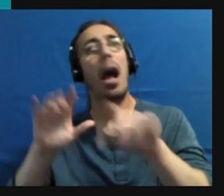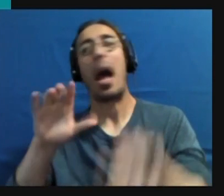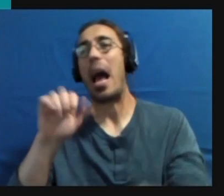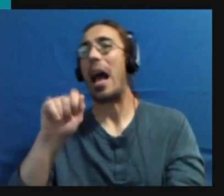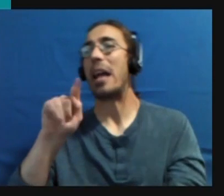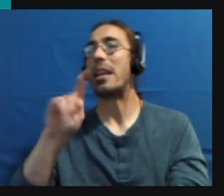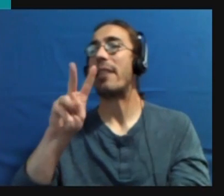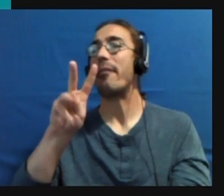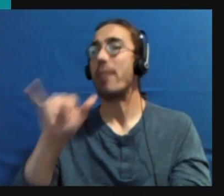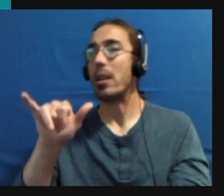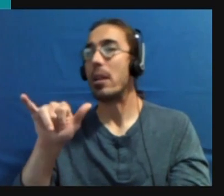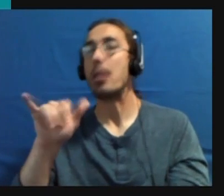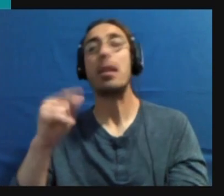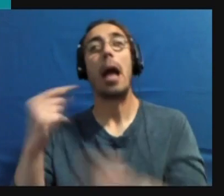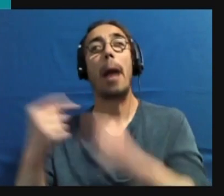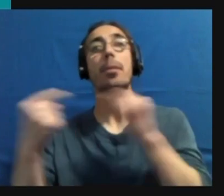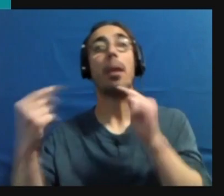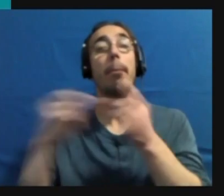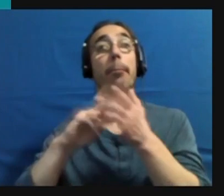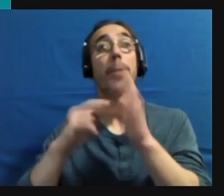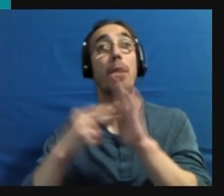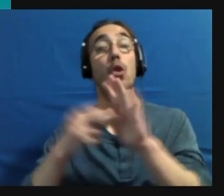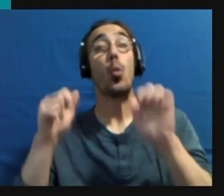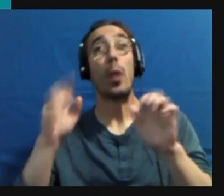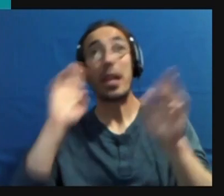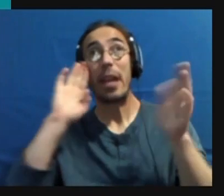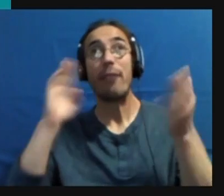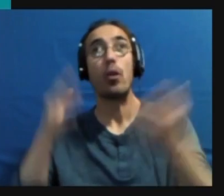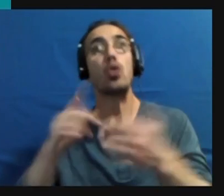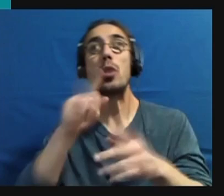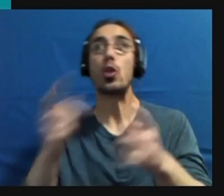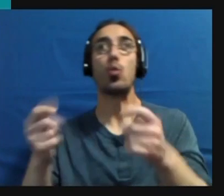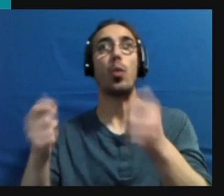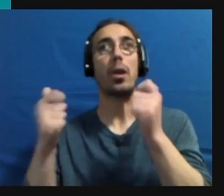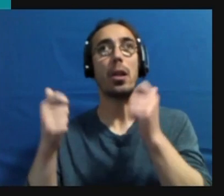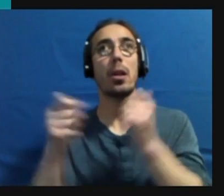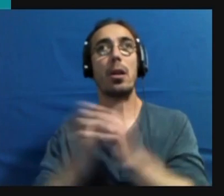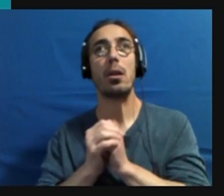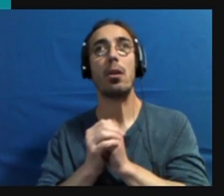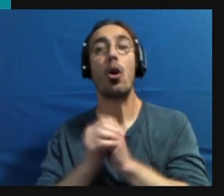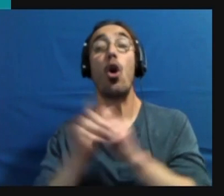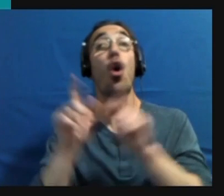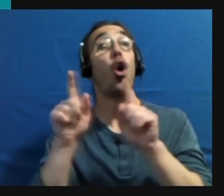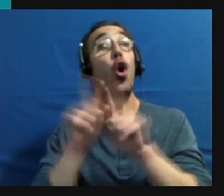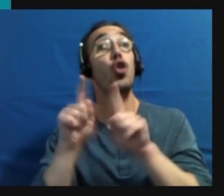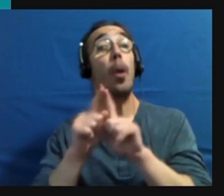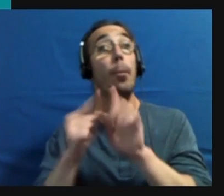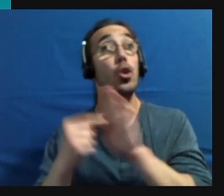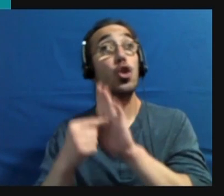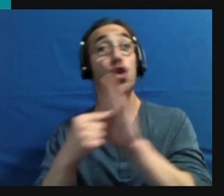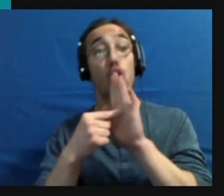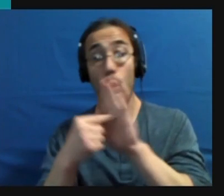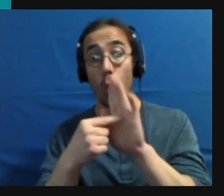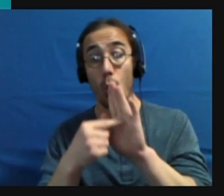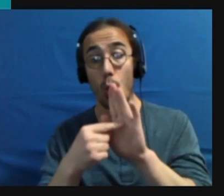the opposite end of that is that we're able to focus really quickly. I'm also going to point out here with